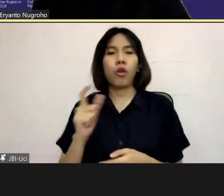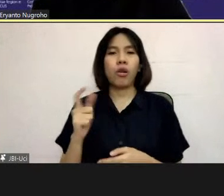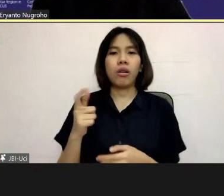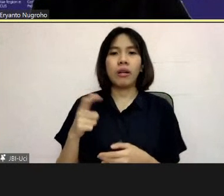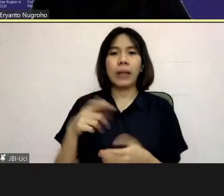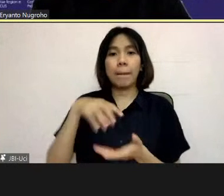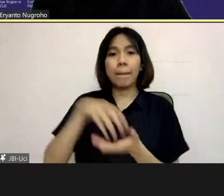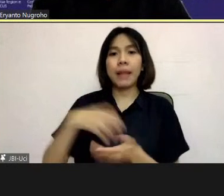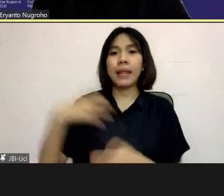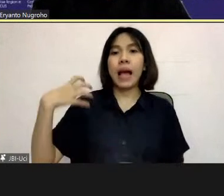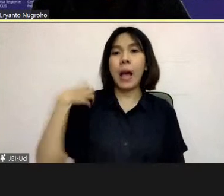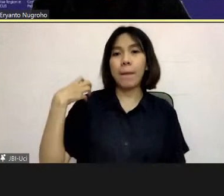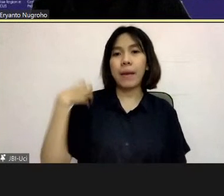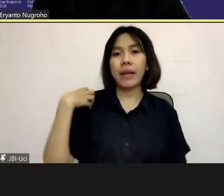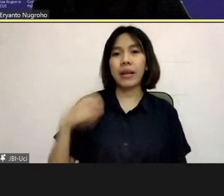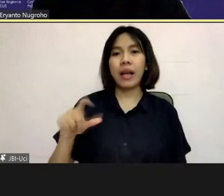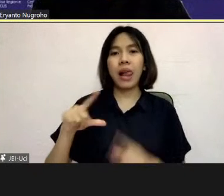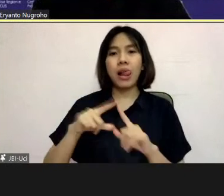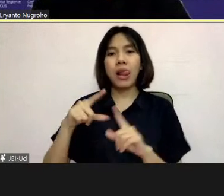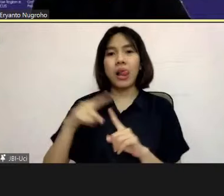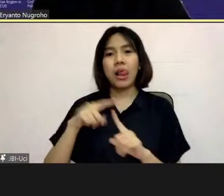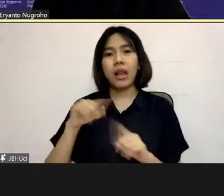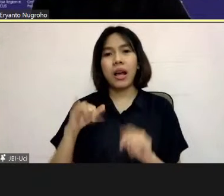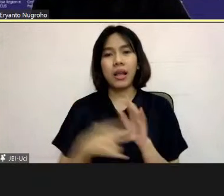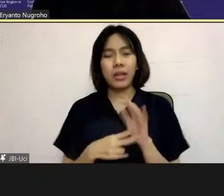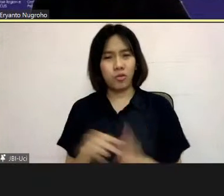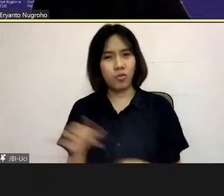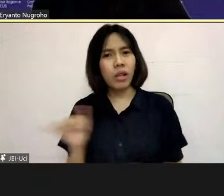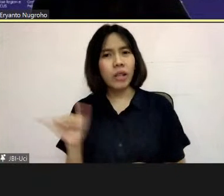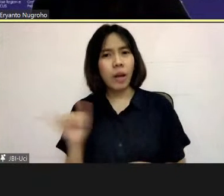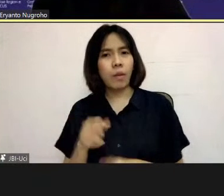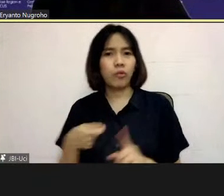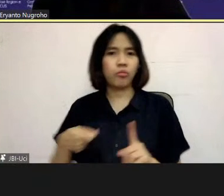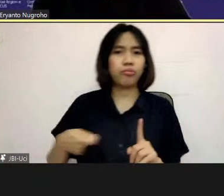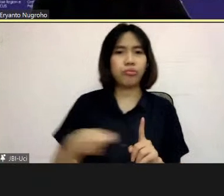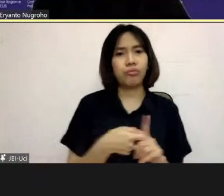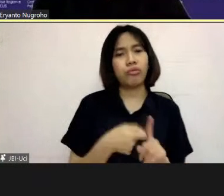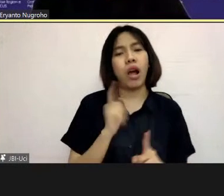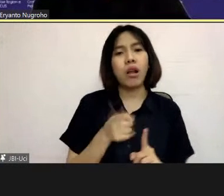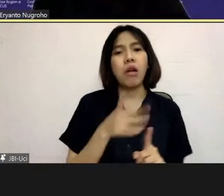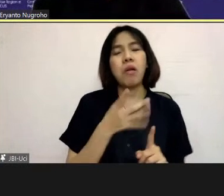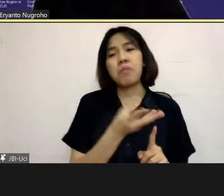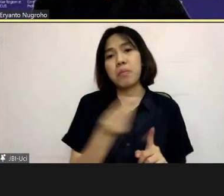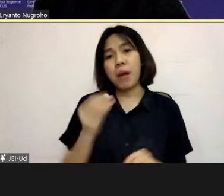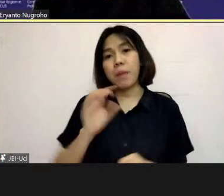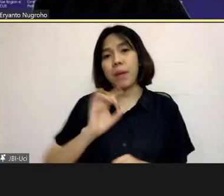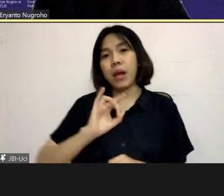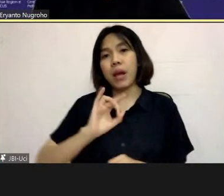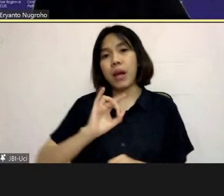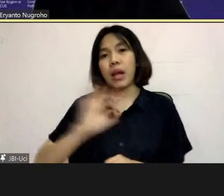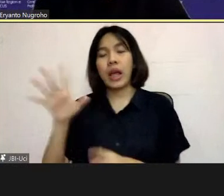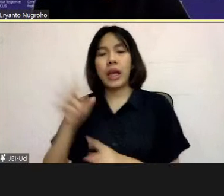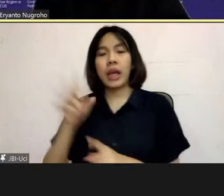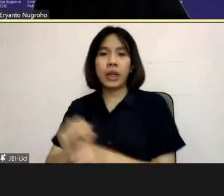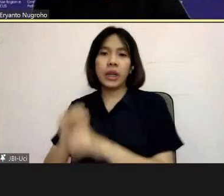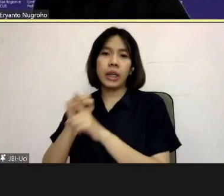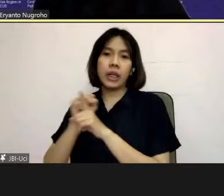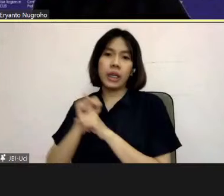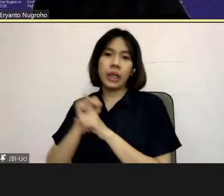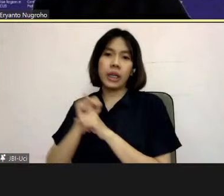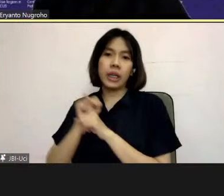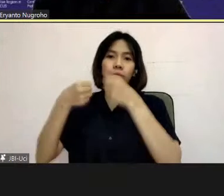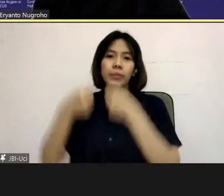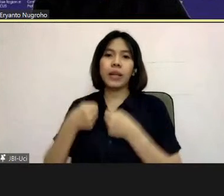harassment also appear in other findings of data and research.